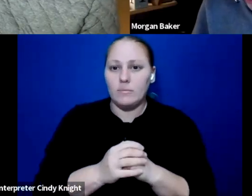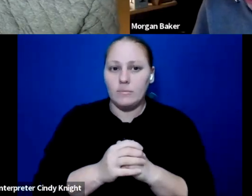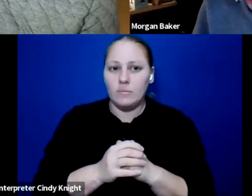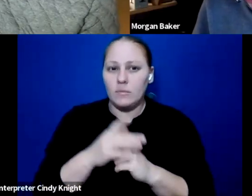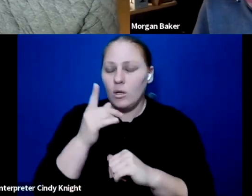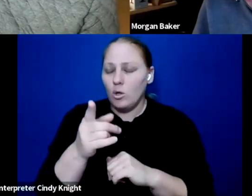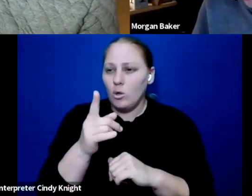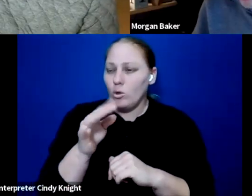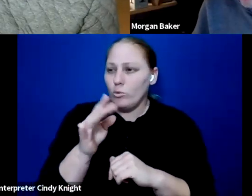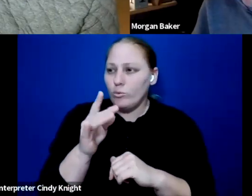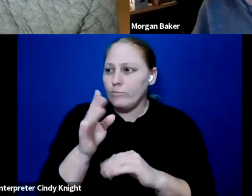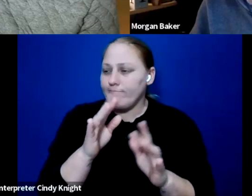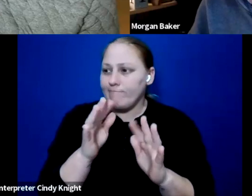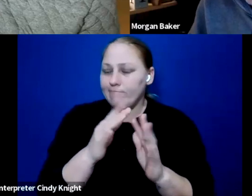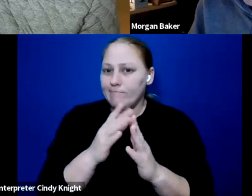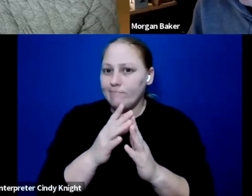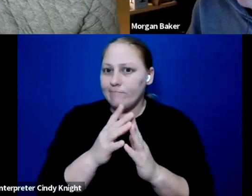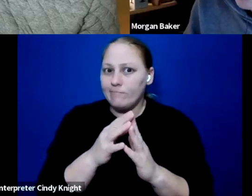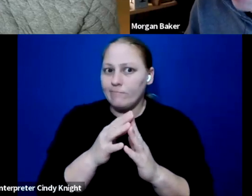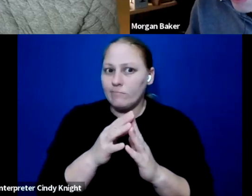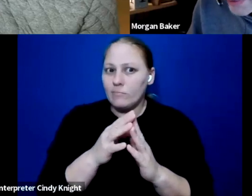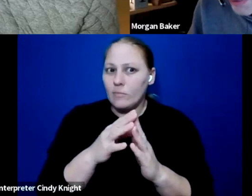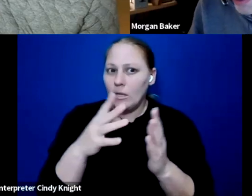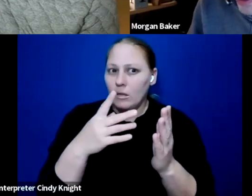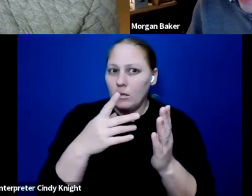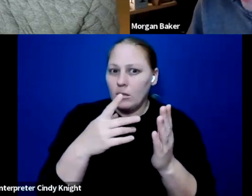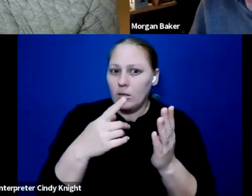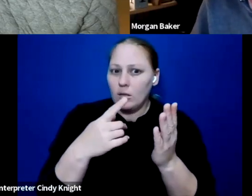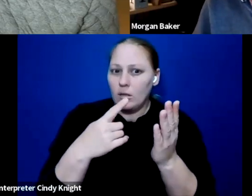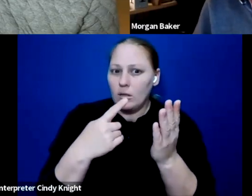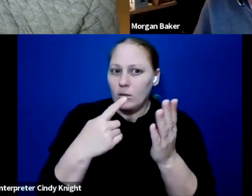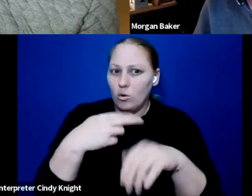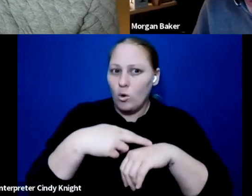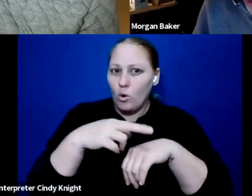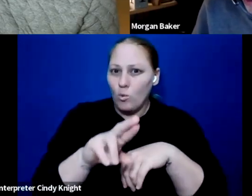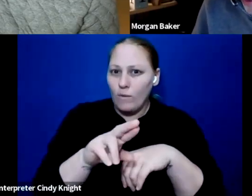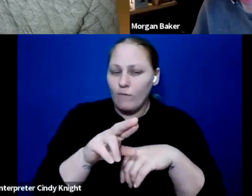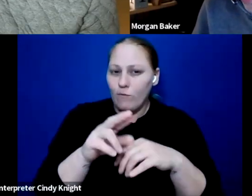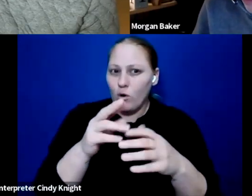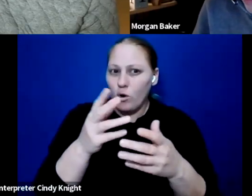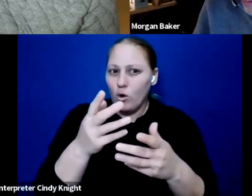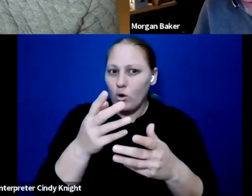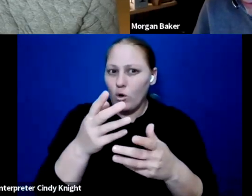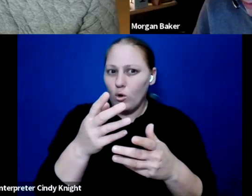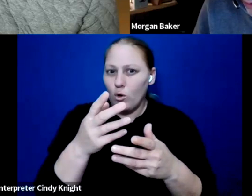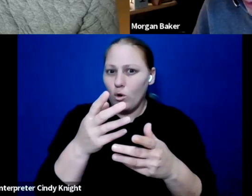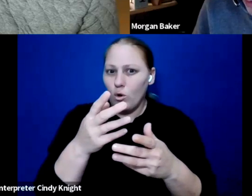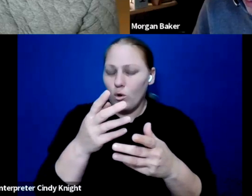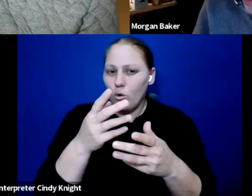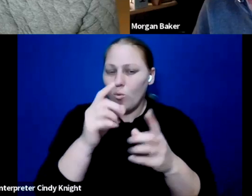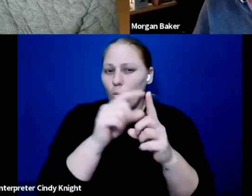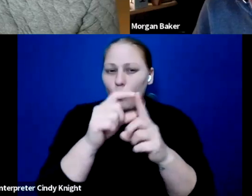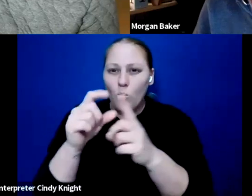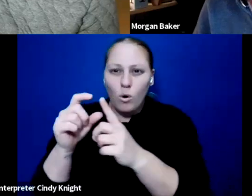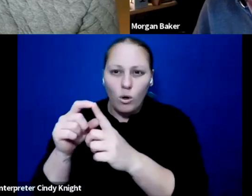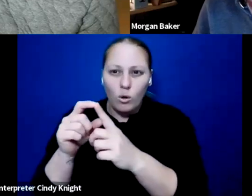you are referring to some of the nomenclature within the platform regarding the use of the word counselor, as